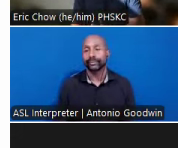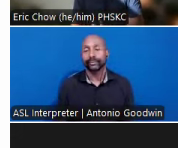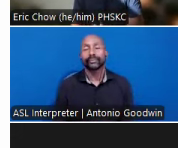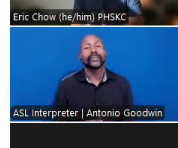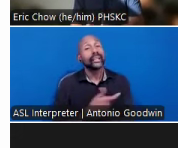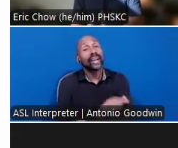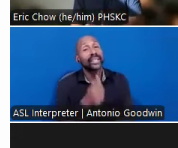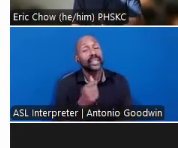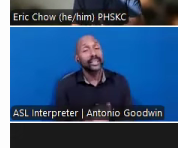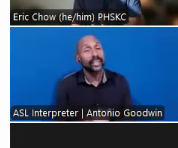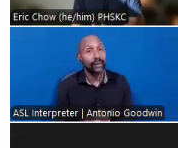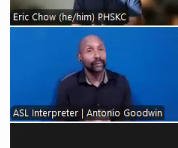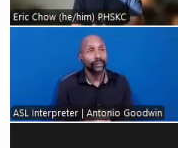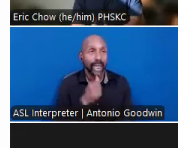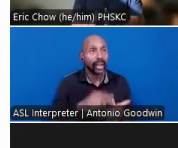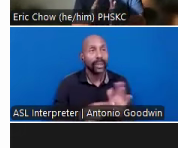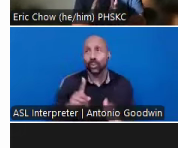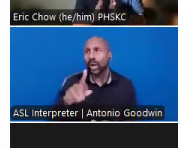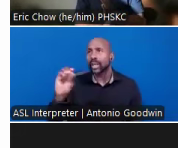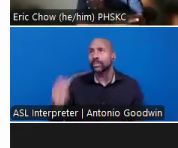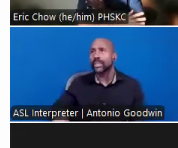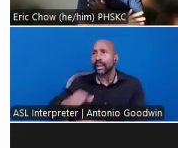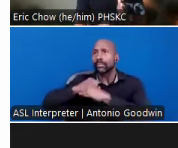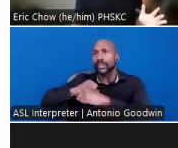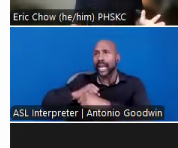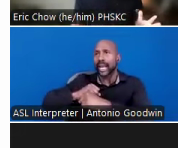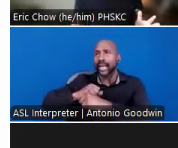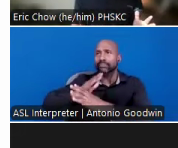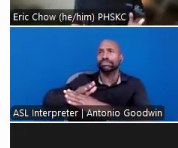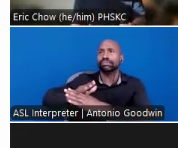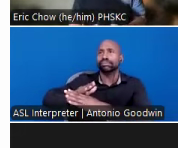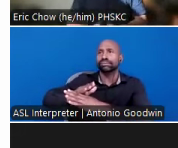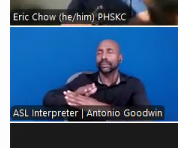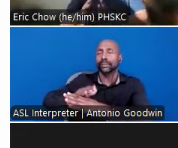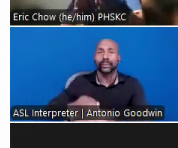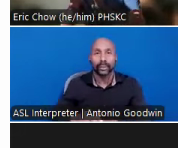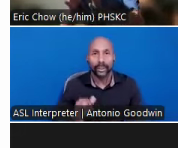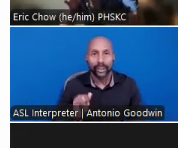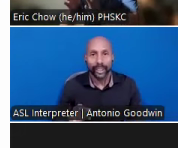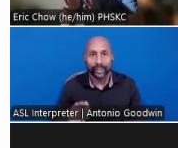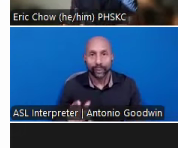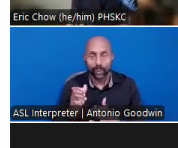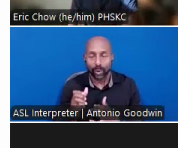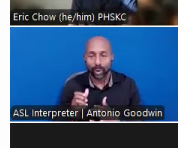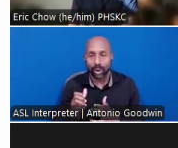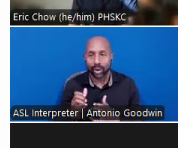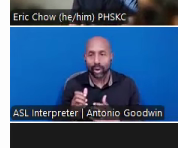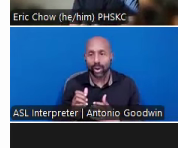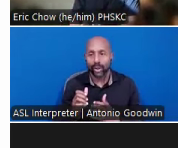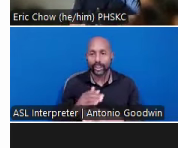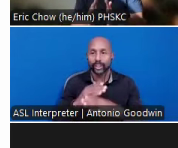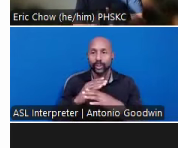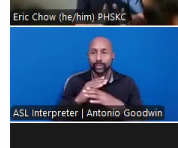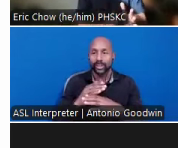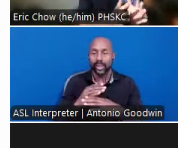protect against all infections. So if you're looking to prevent any type of infections, you'll have to get the COVID-19